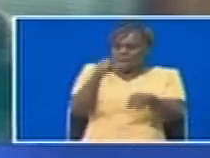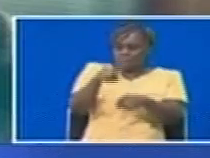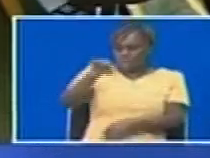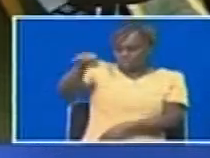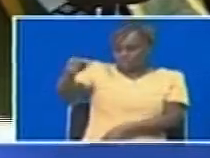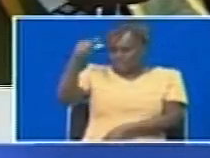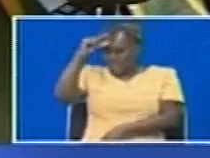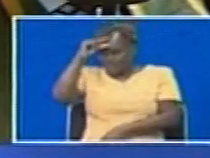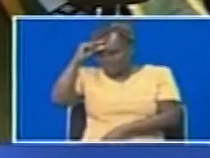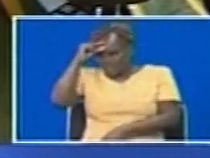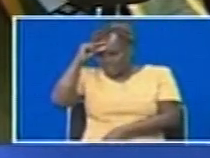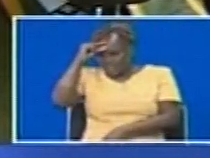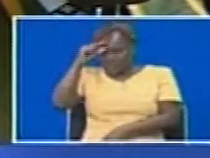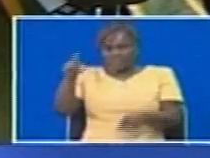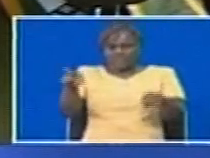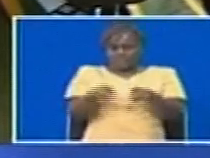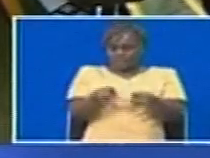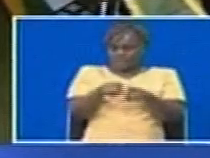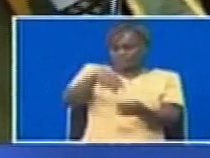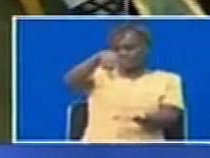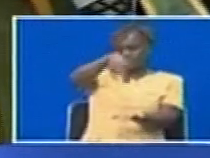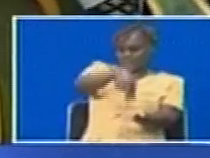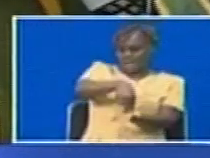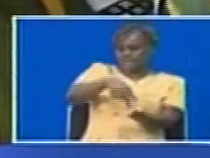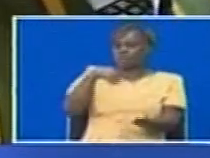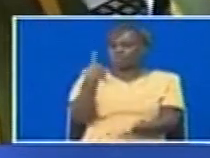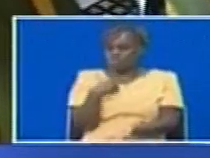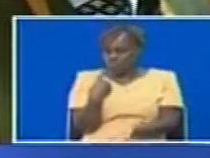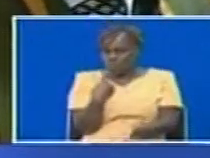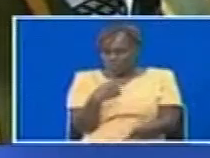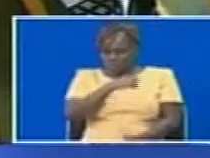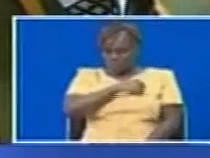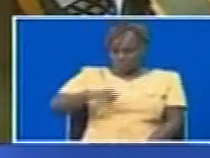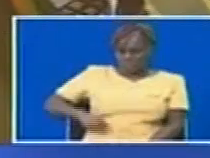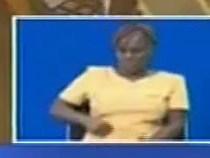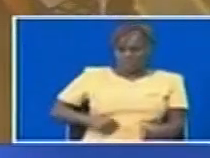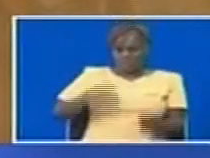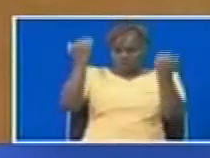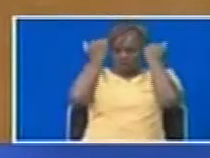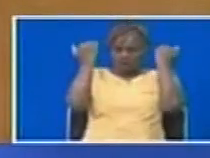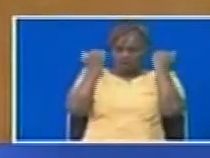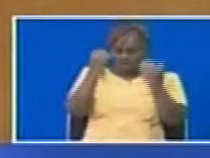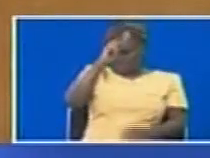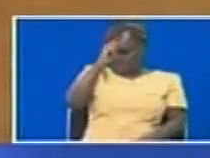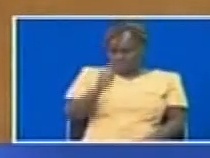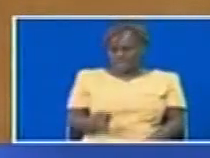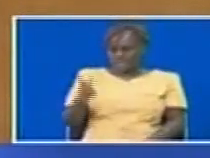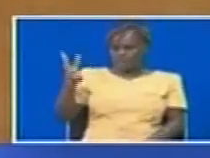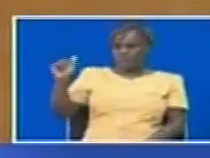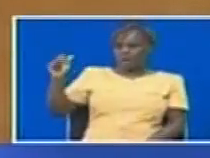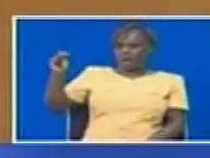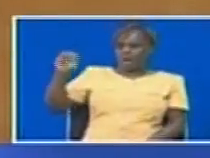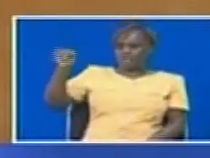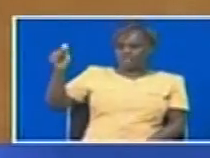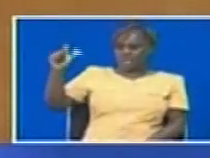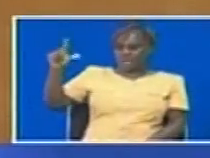administration. Also in the race for the CJ position is Supreme Court Judge Smokin Wanjala, who is said to have been a